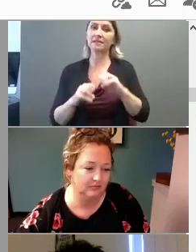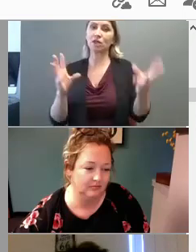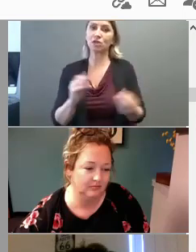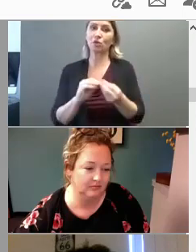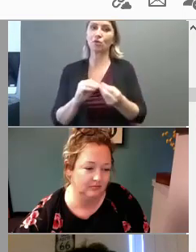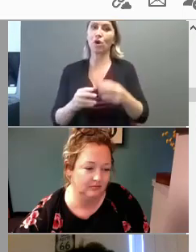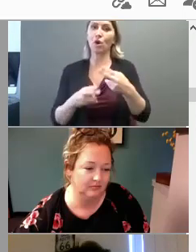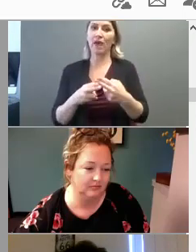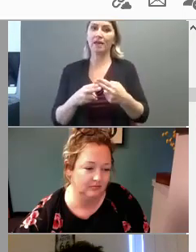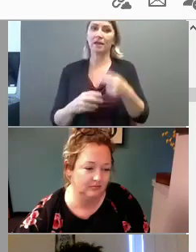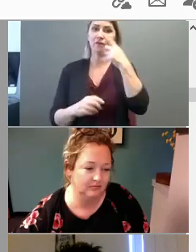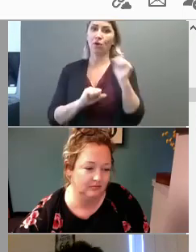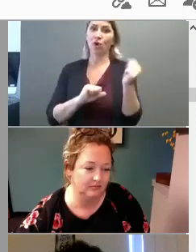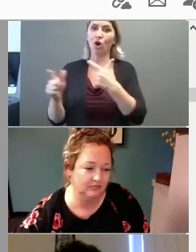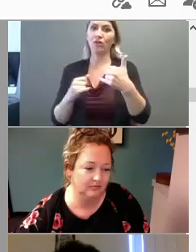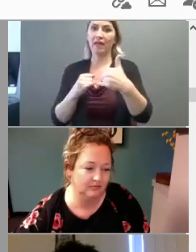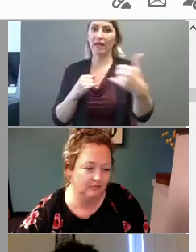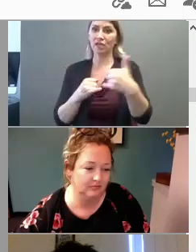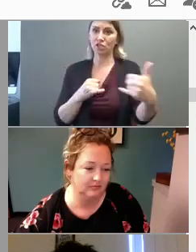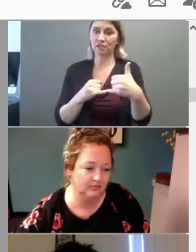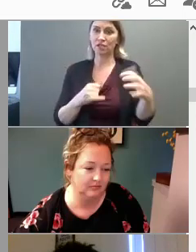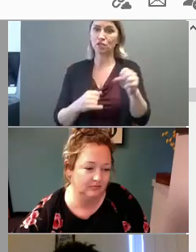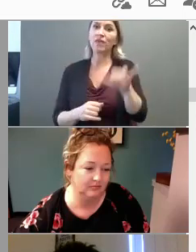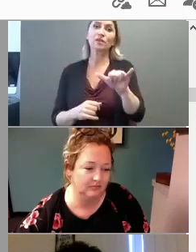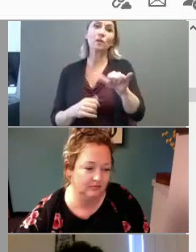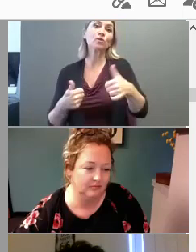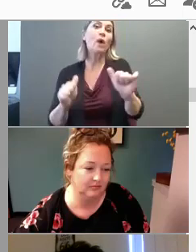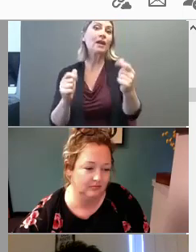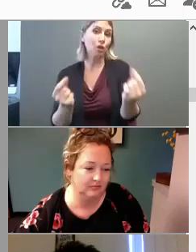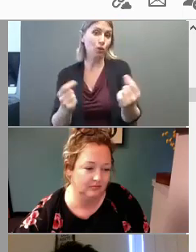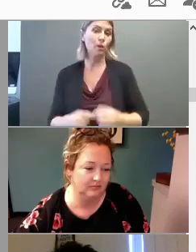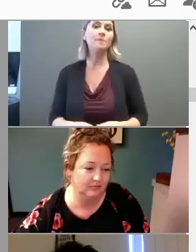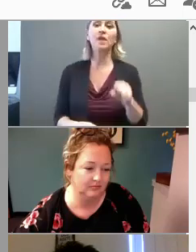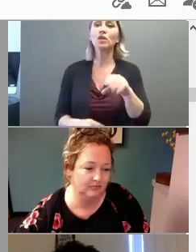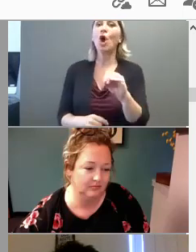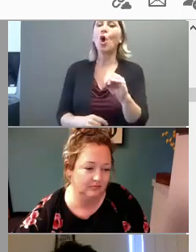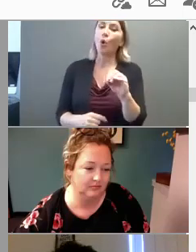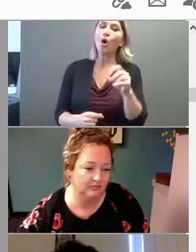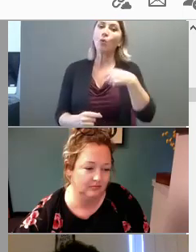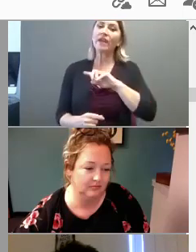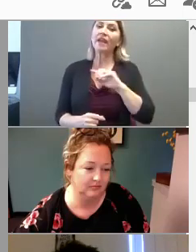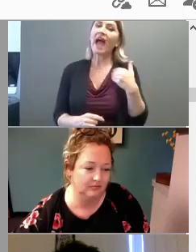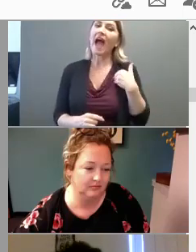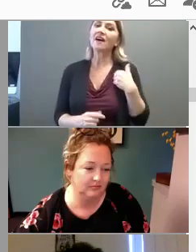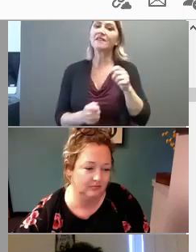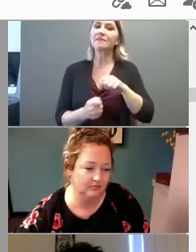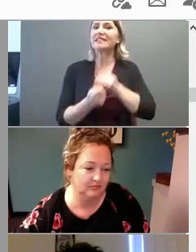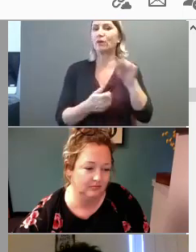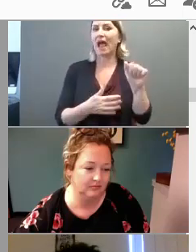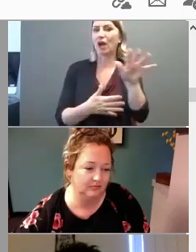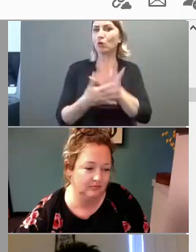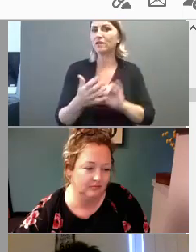weights for all edges inside E prime. So that is what we are trying to find out. So in a sense, we have two particular algorithms